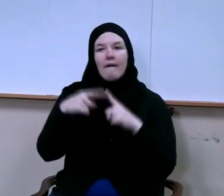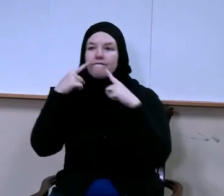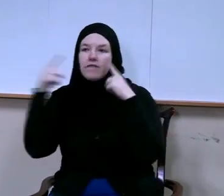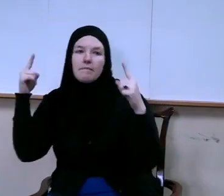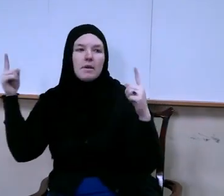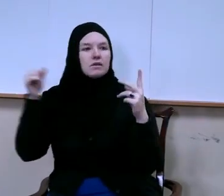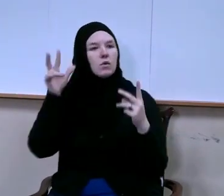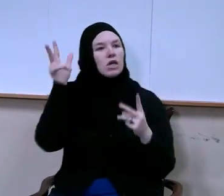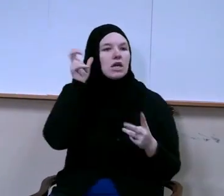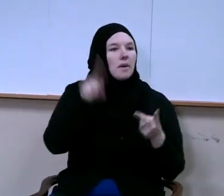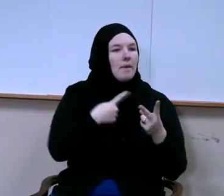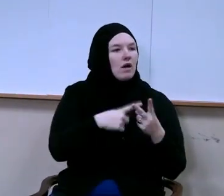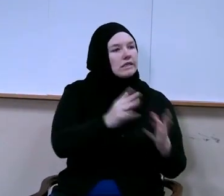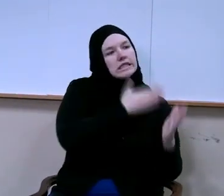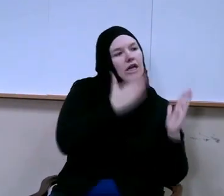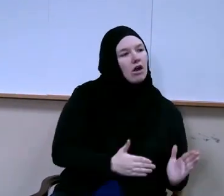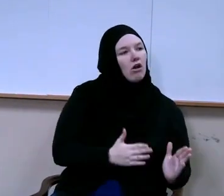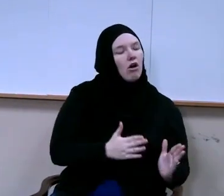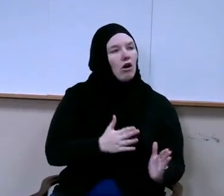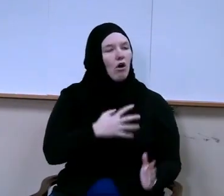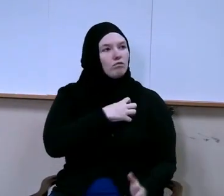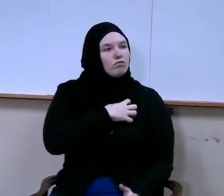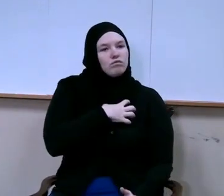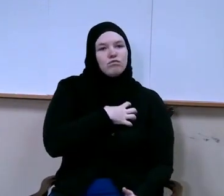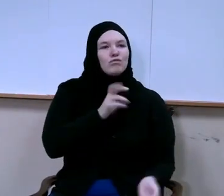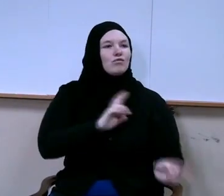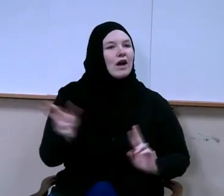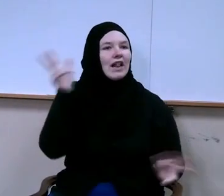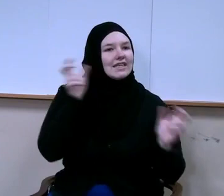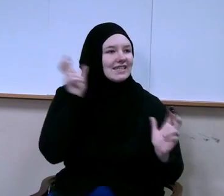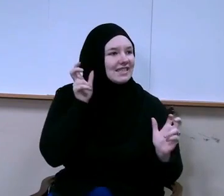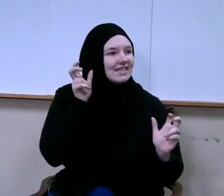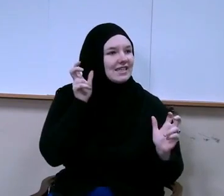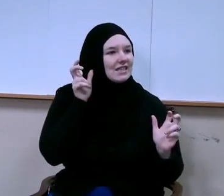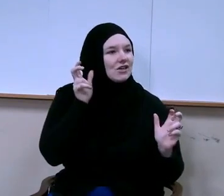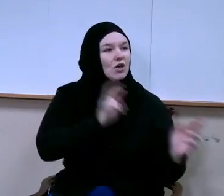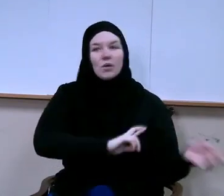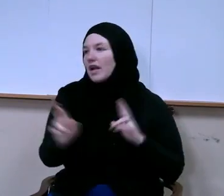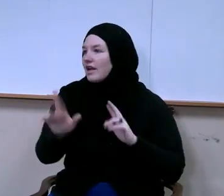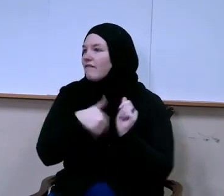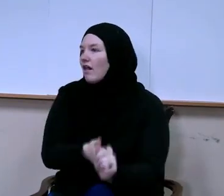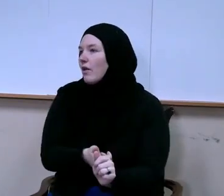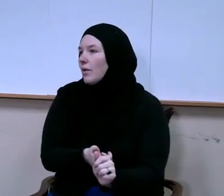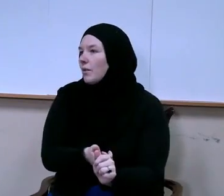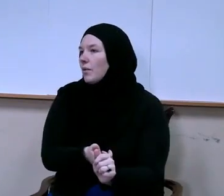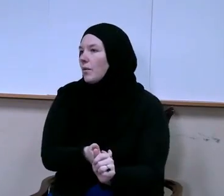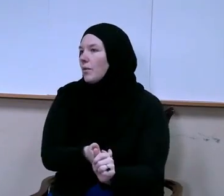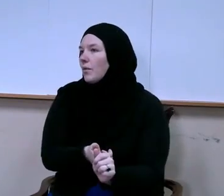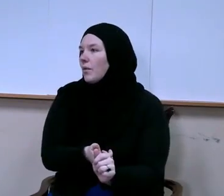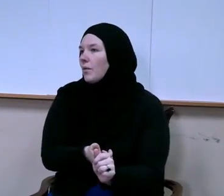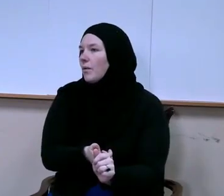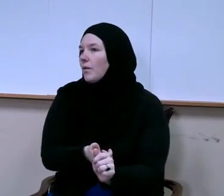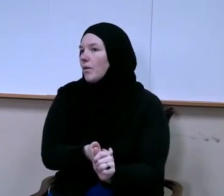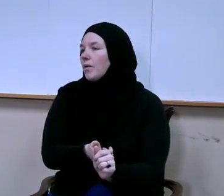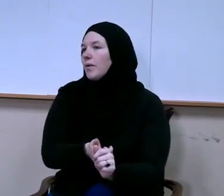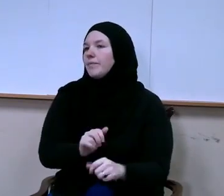and open and full of ears and ready to listen and ready to follow. So you say,